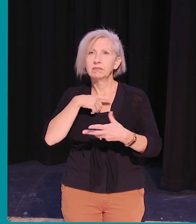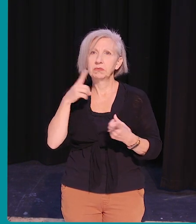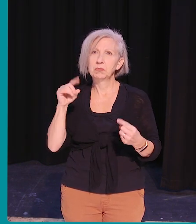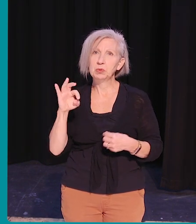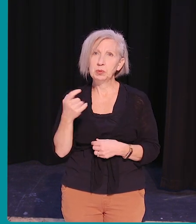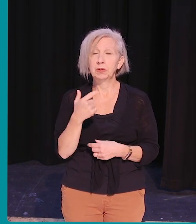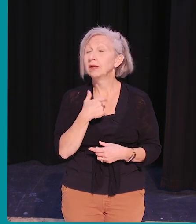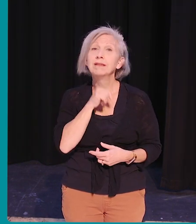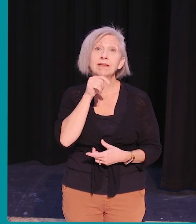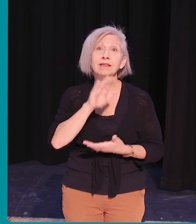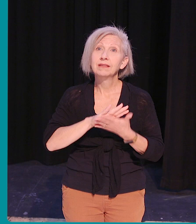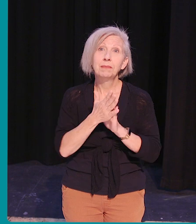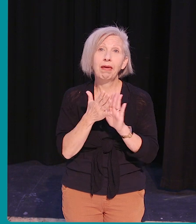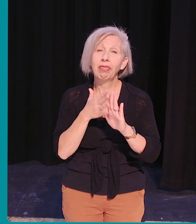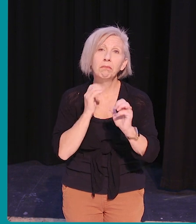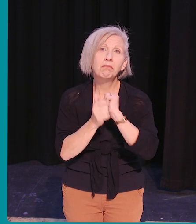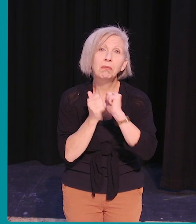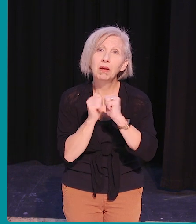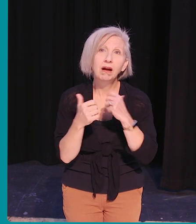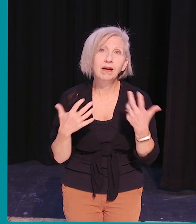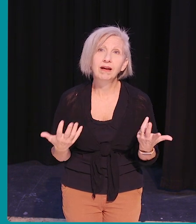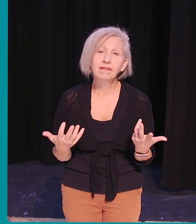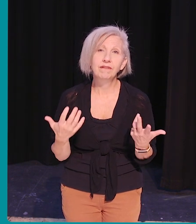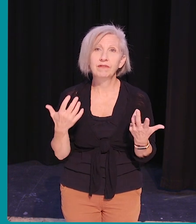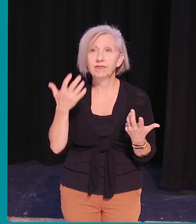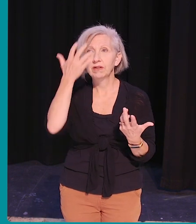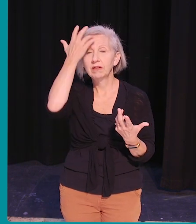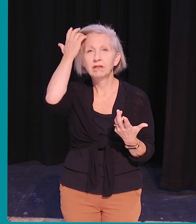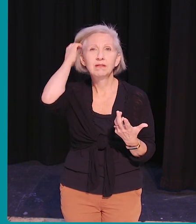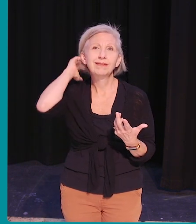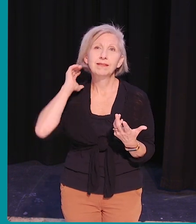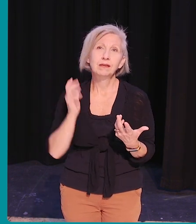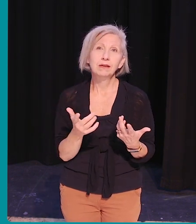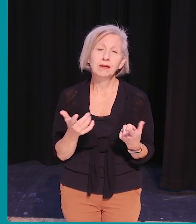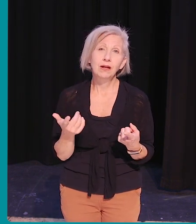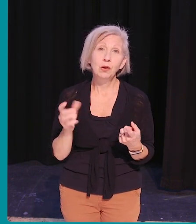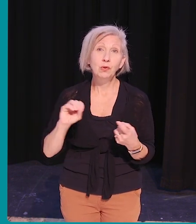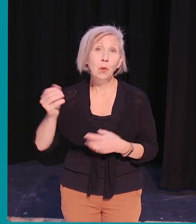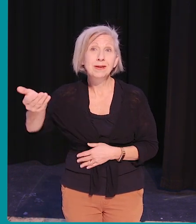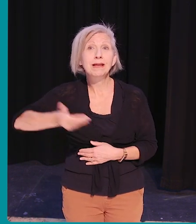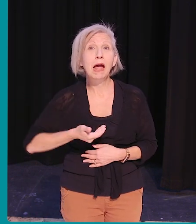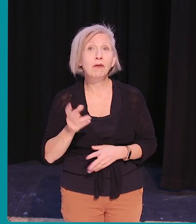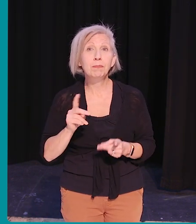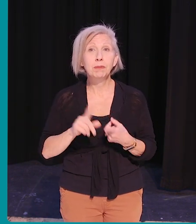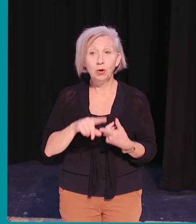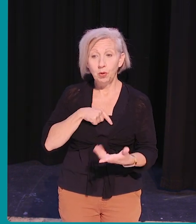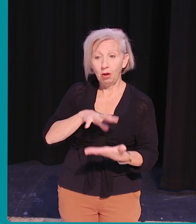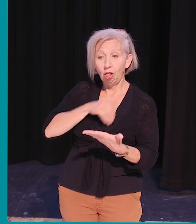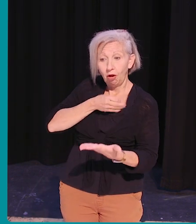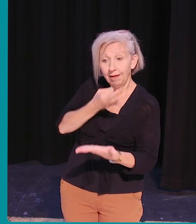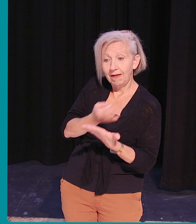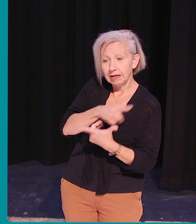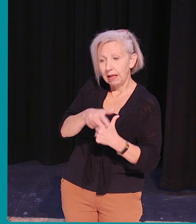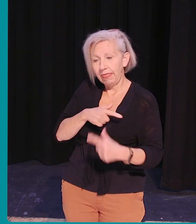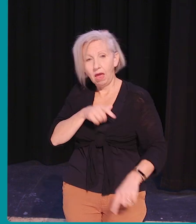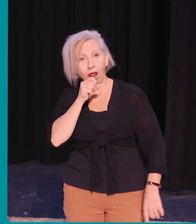them super college ready or life success. Nobody's hiring regurgitators. Hey, we got a job opening. Are you a good regurgitator?